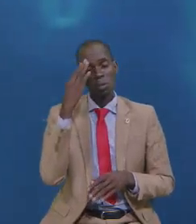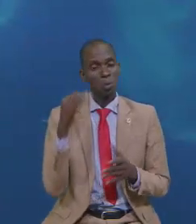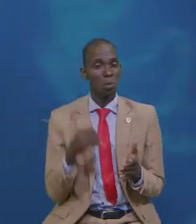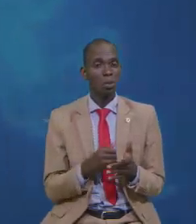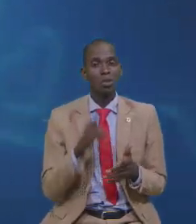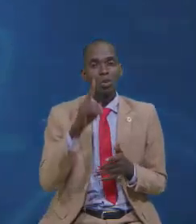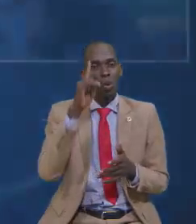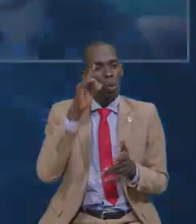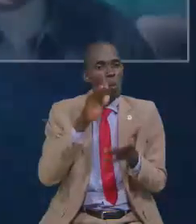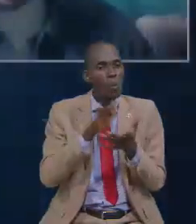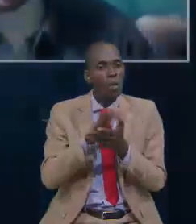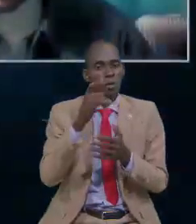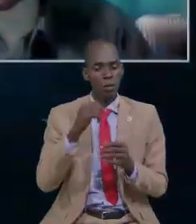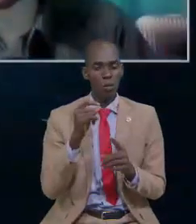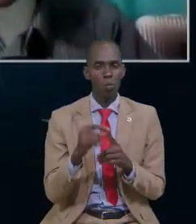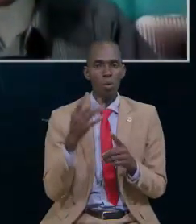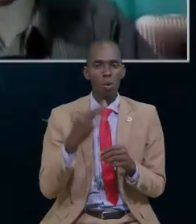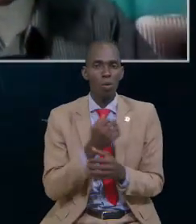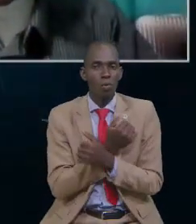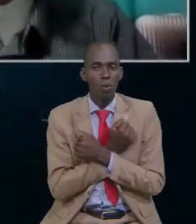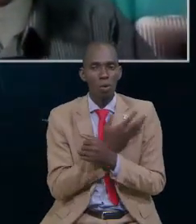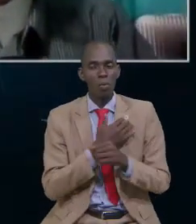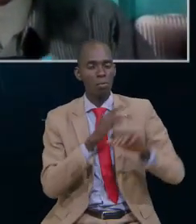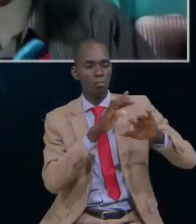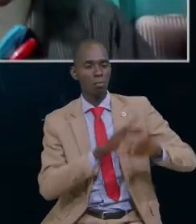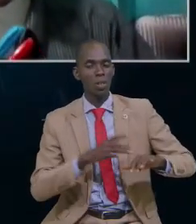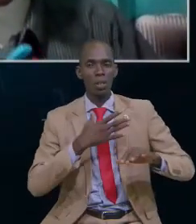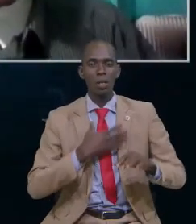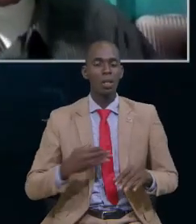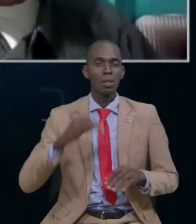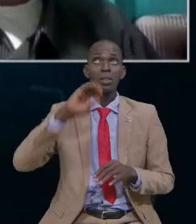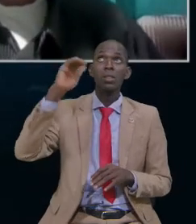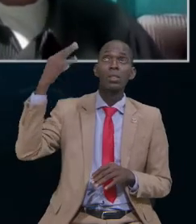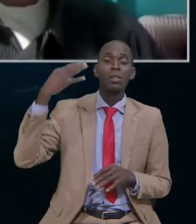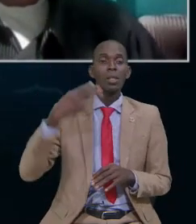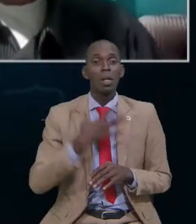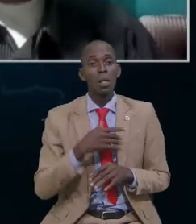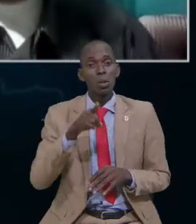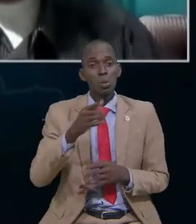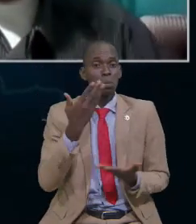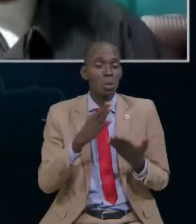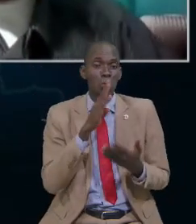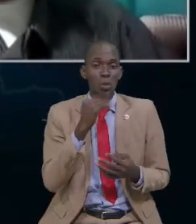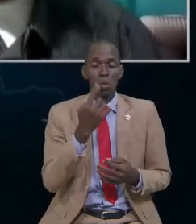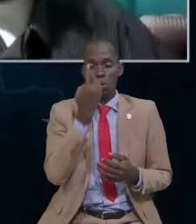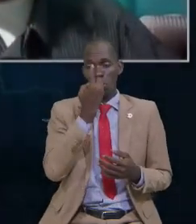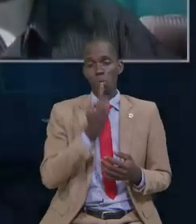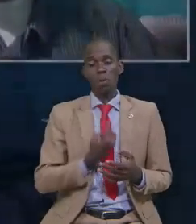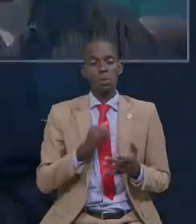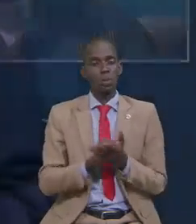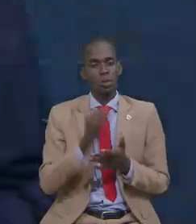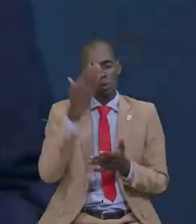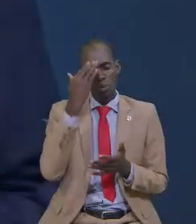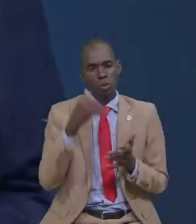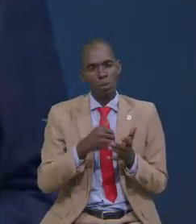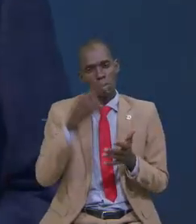You believe the message of love and mercy and grace, and you may be the only one that knows. You feel the joy in your heart, and